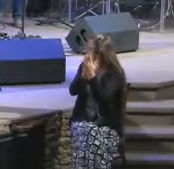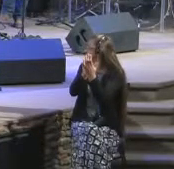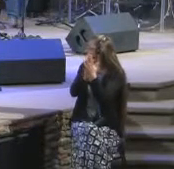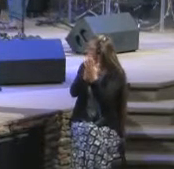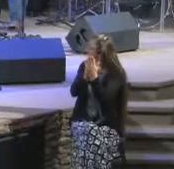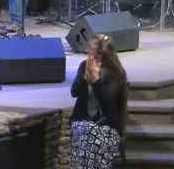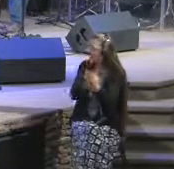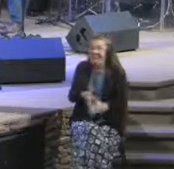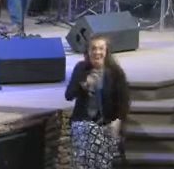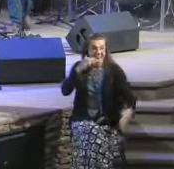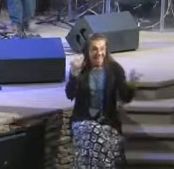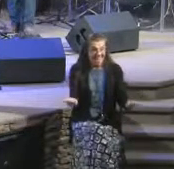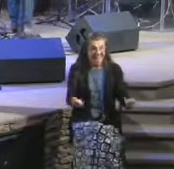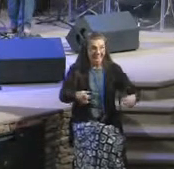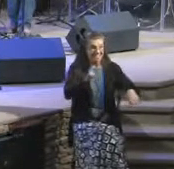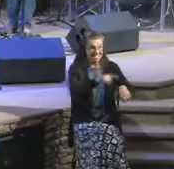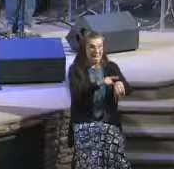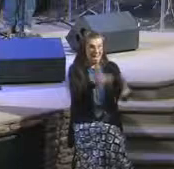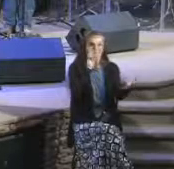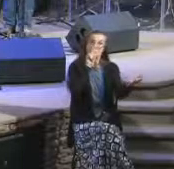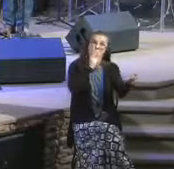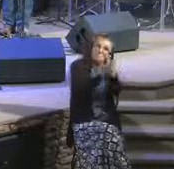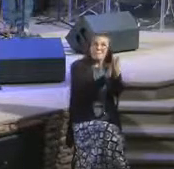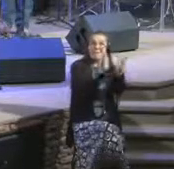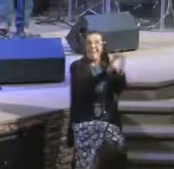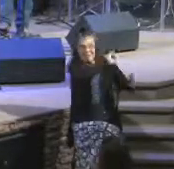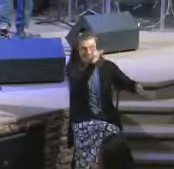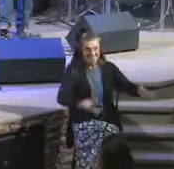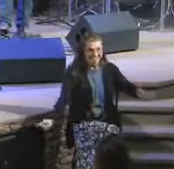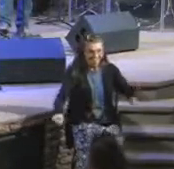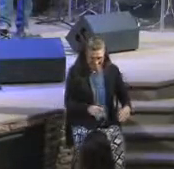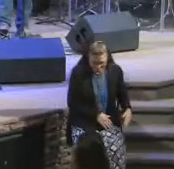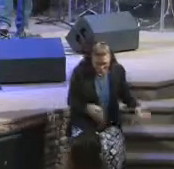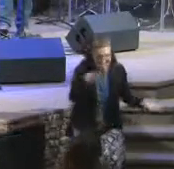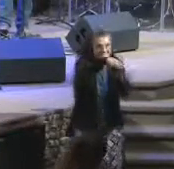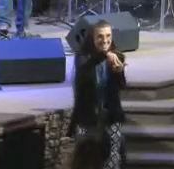Now it's time to get your praise on. Would you stand to your feet?